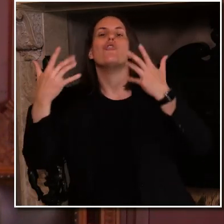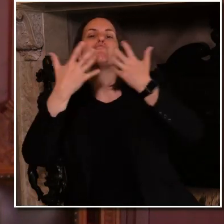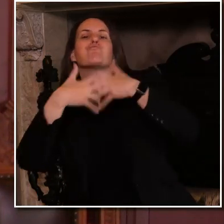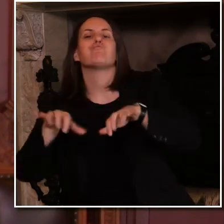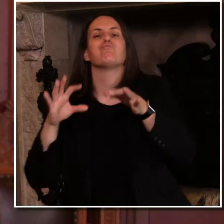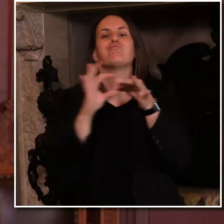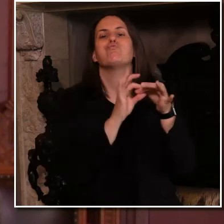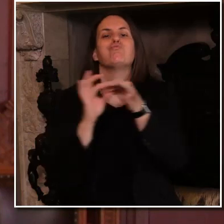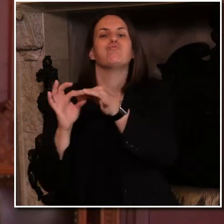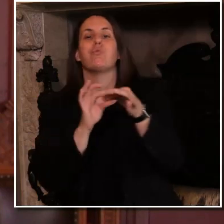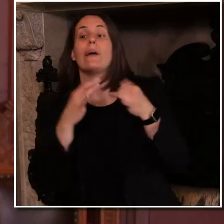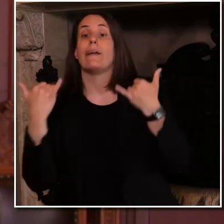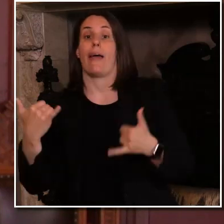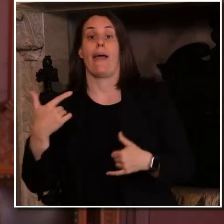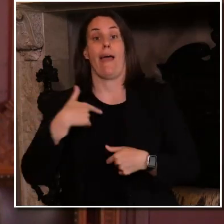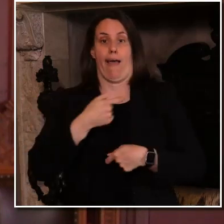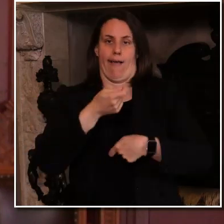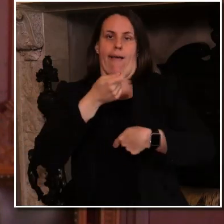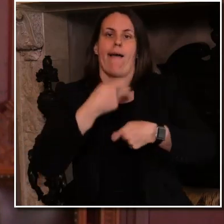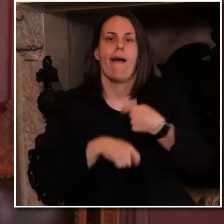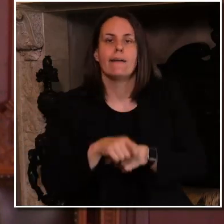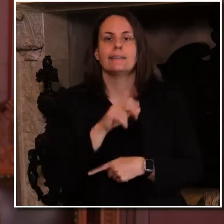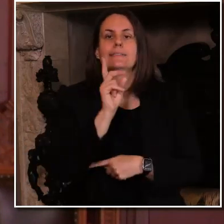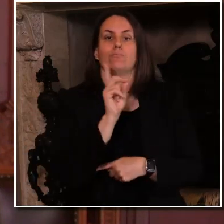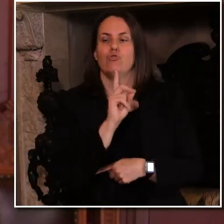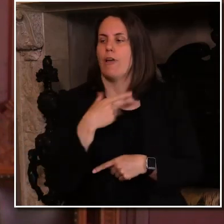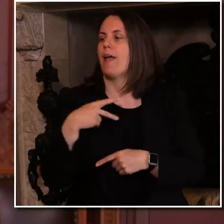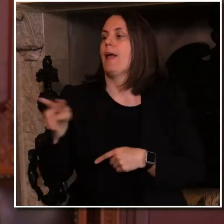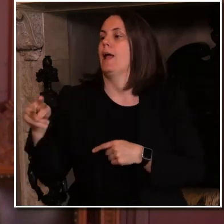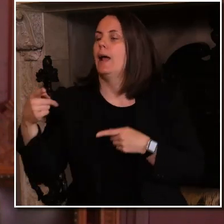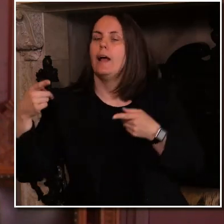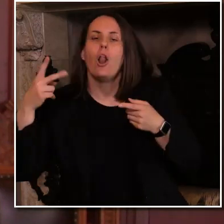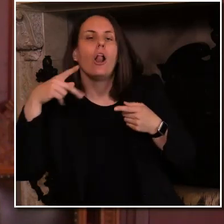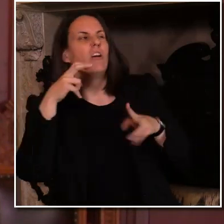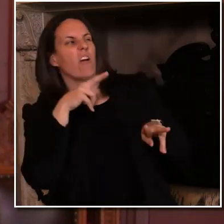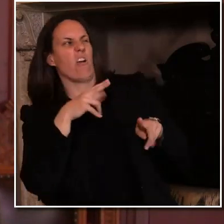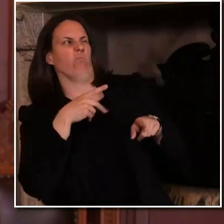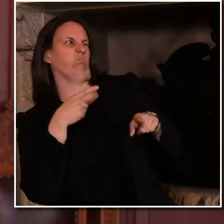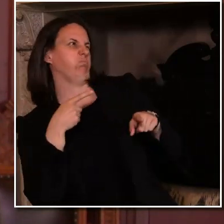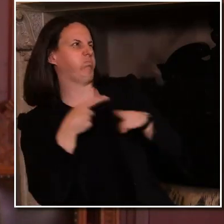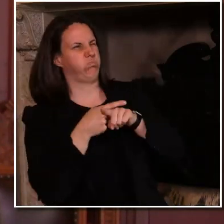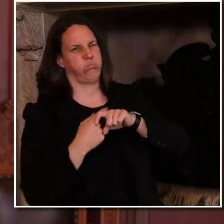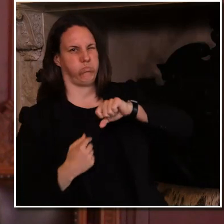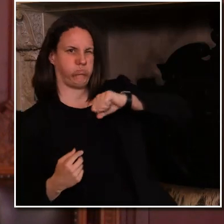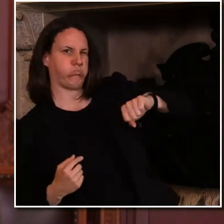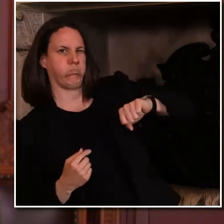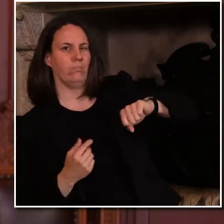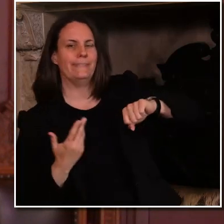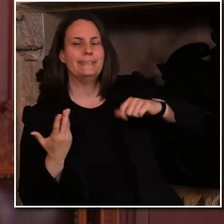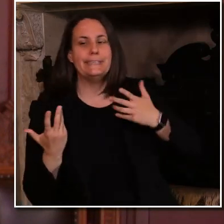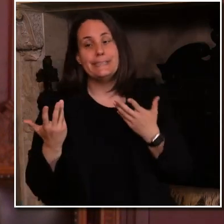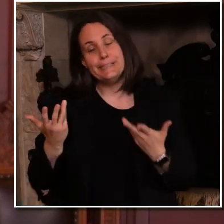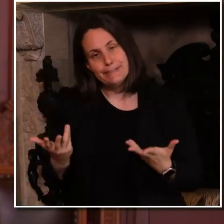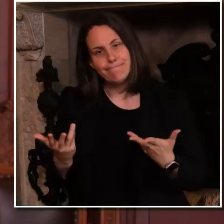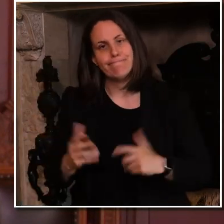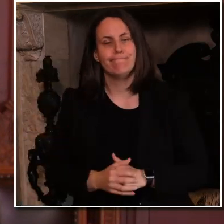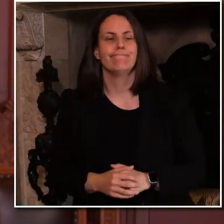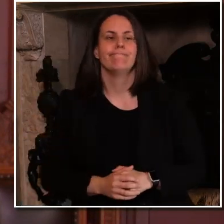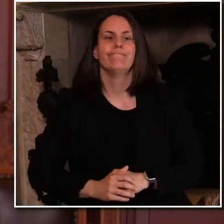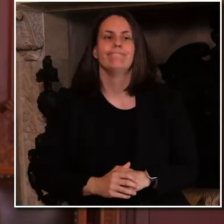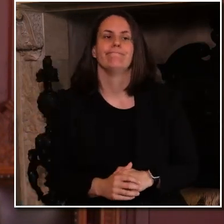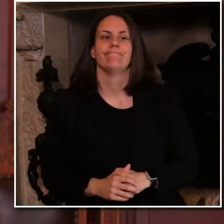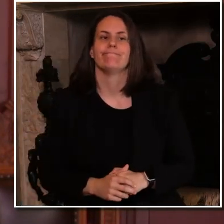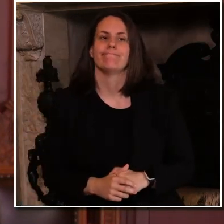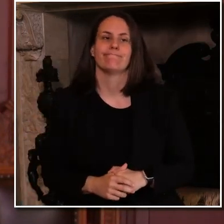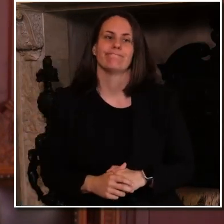I don't want to put it in the context of only Wisconsin, but I do see other states with Republican governors. I know